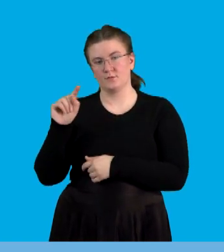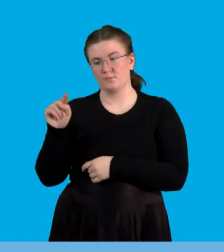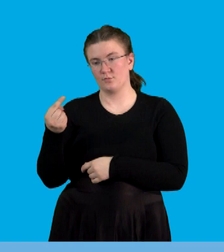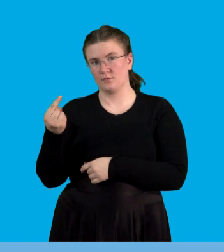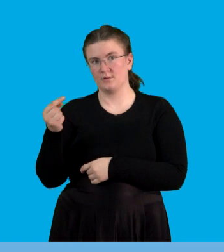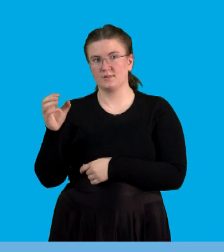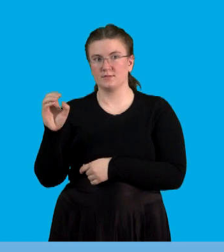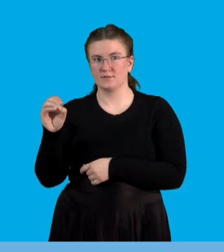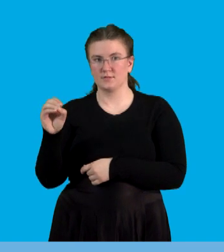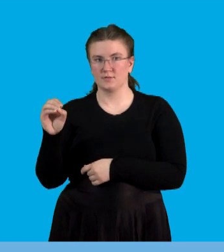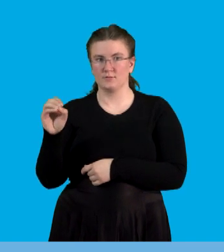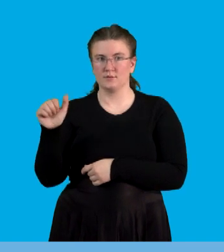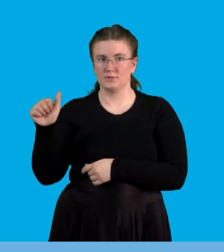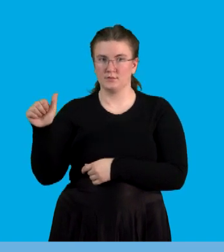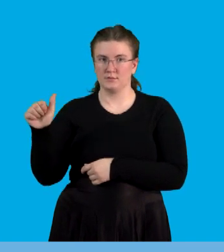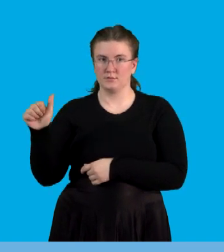us